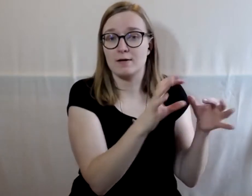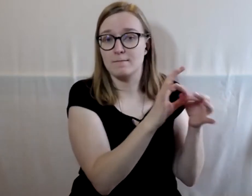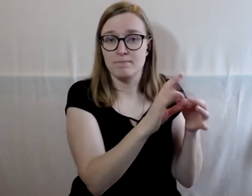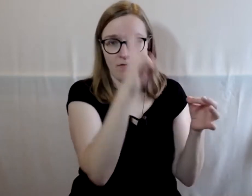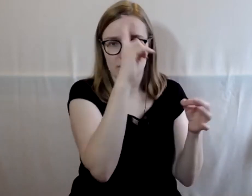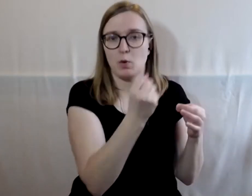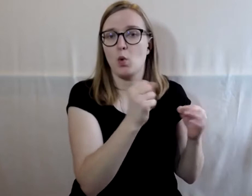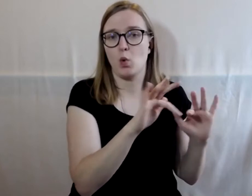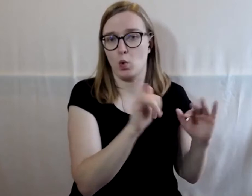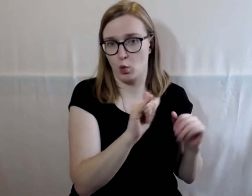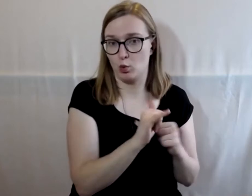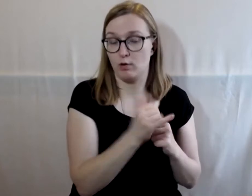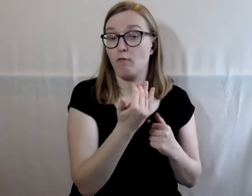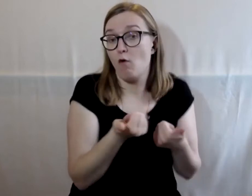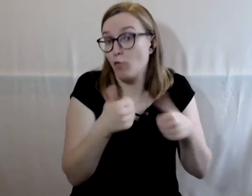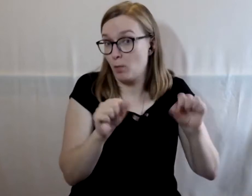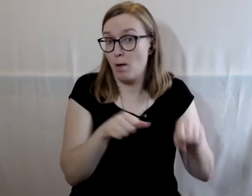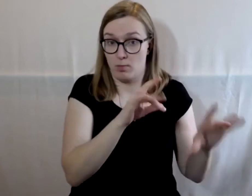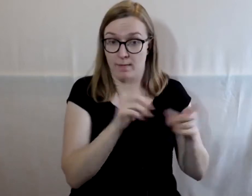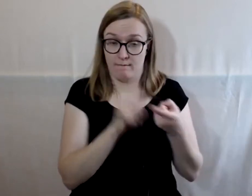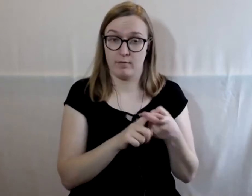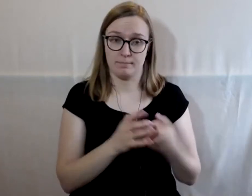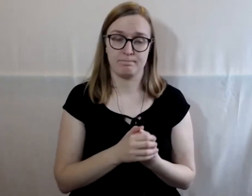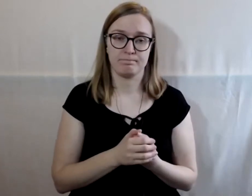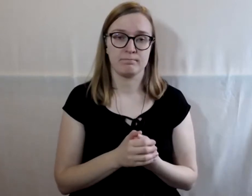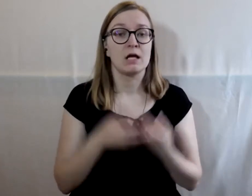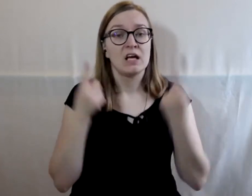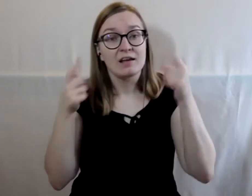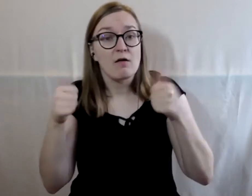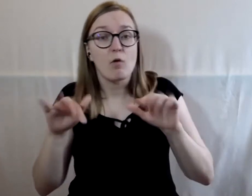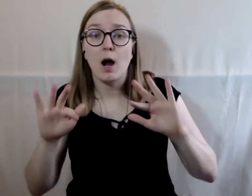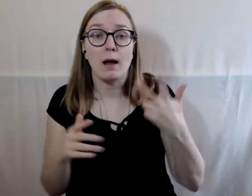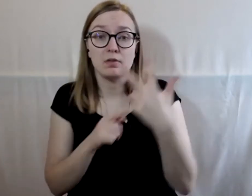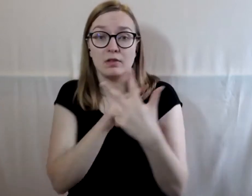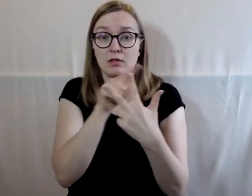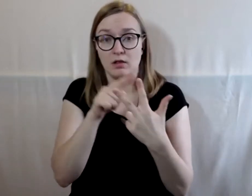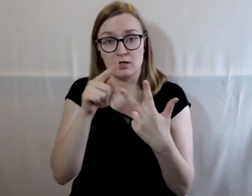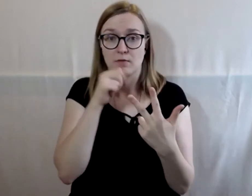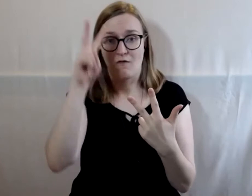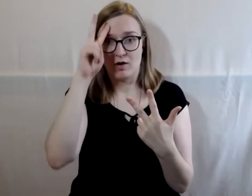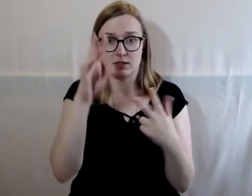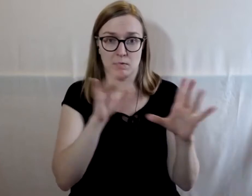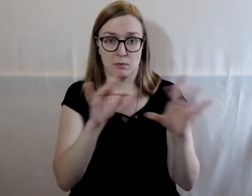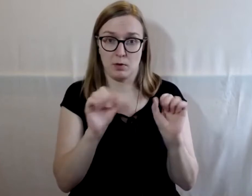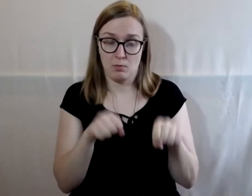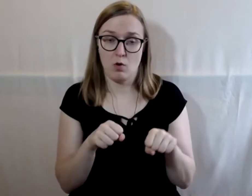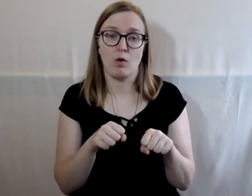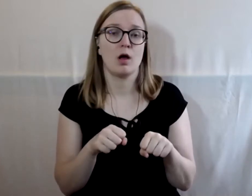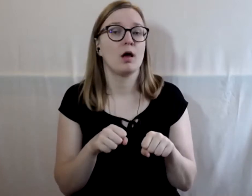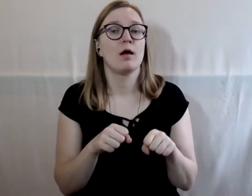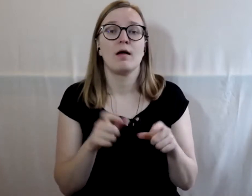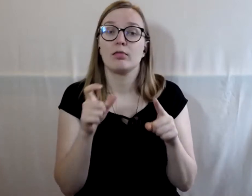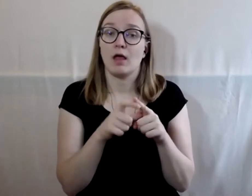common way to do it. Another way, of course, is just to choose 3 countries and compare all their curricula.